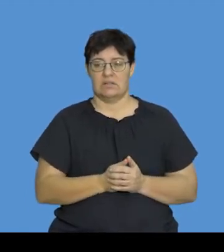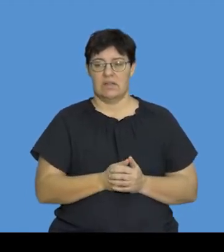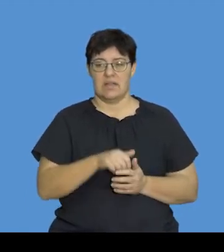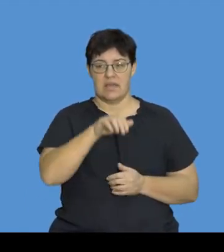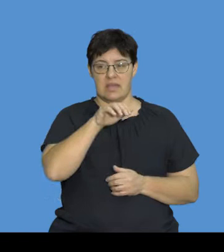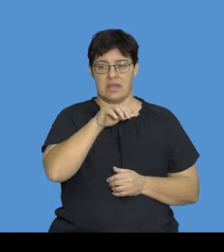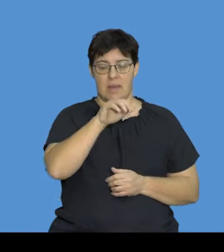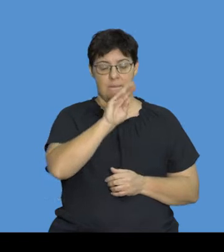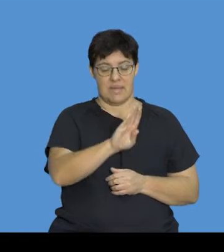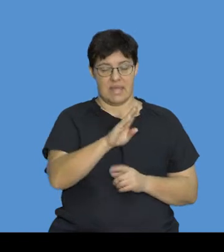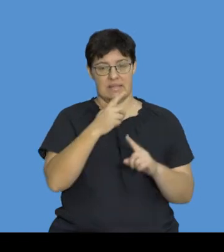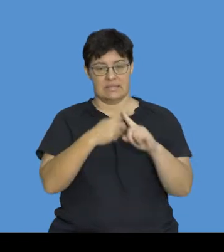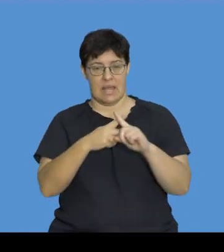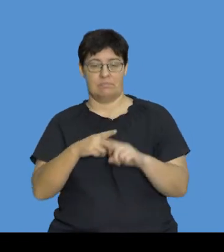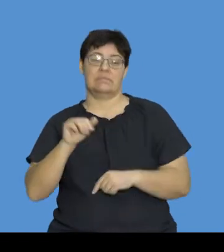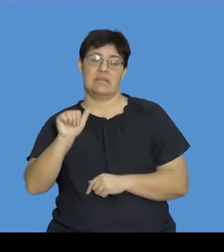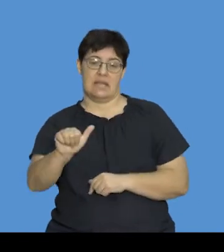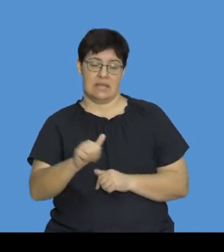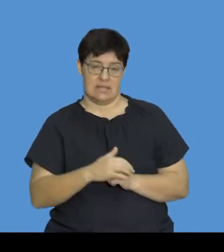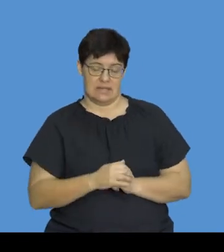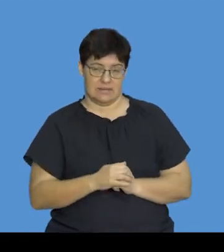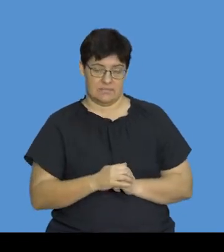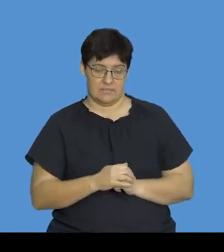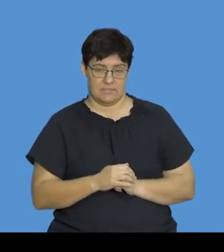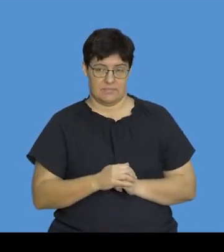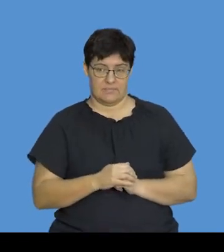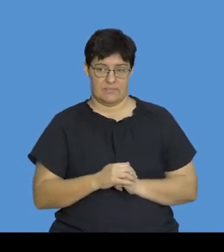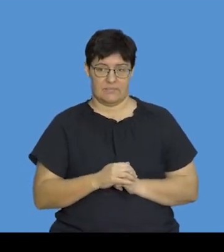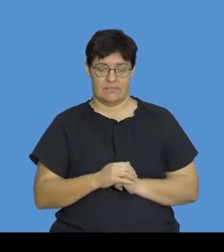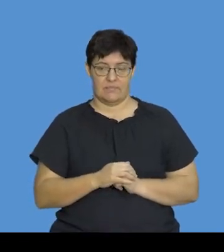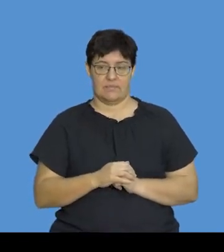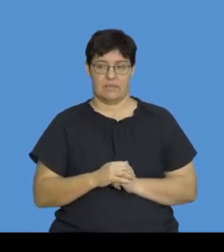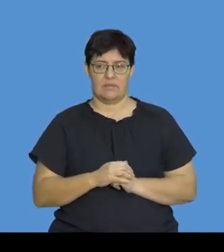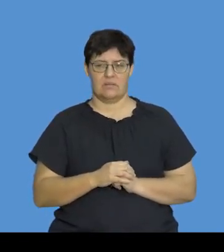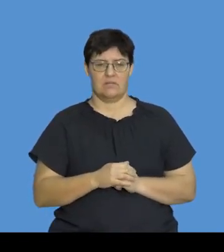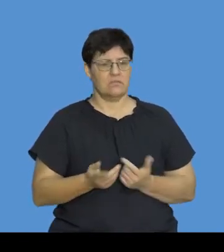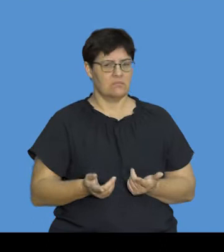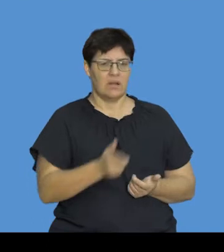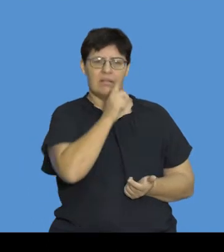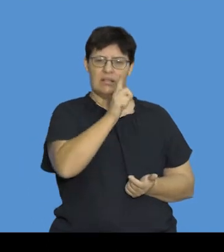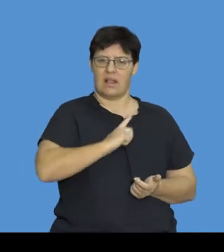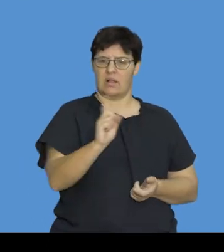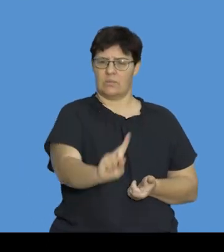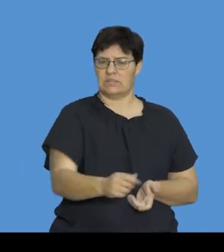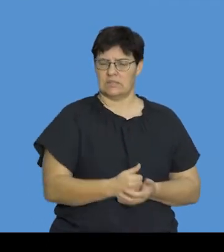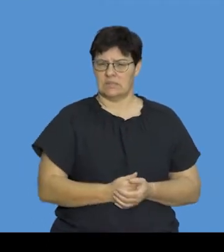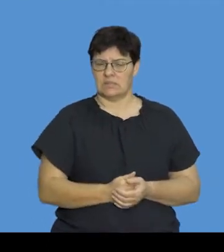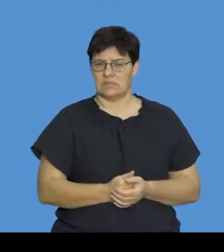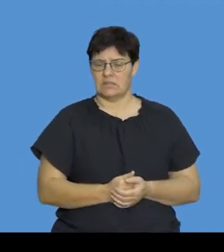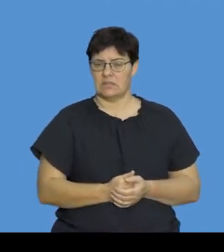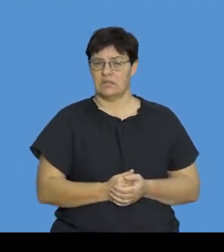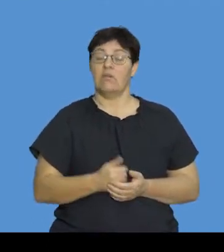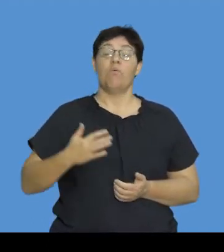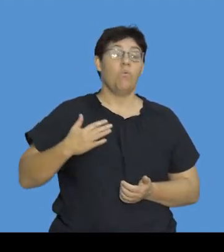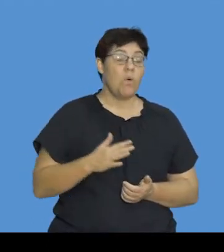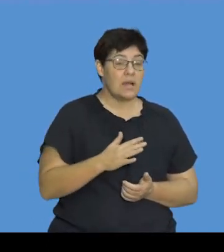be b multiplied by a, right? So what does this tell us? This tells us that if we want